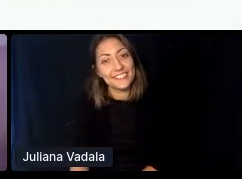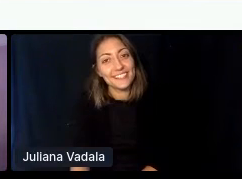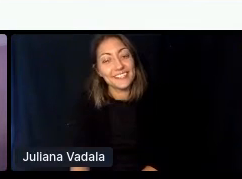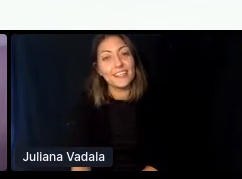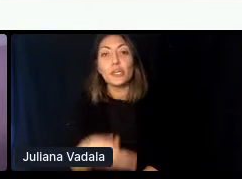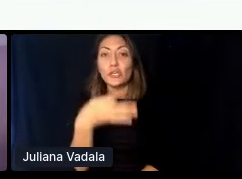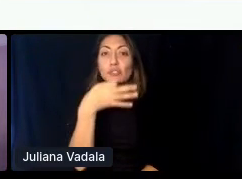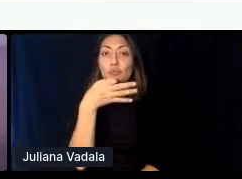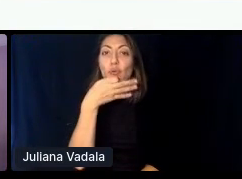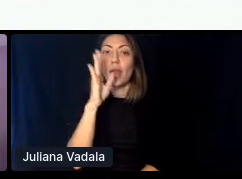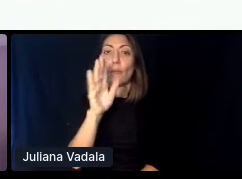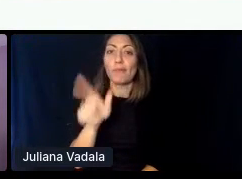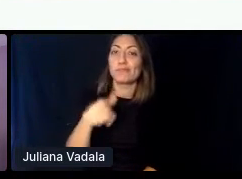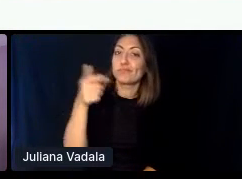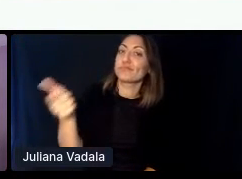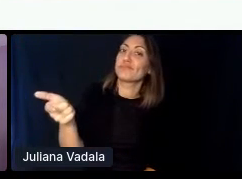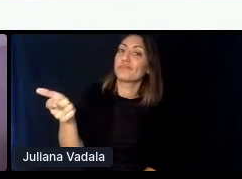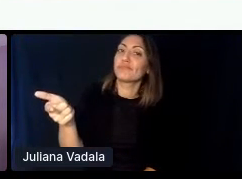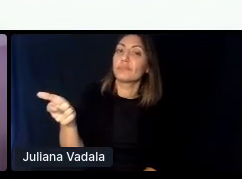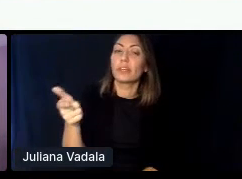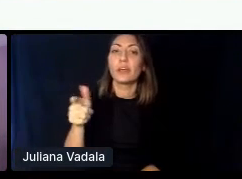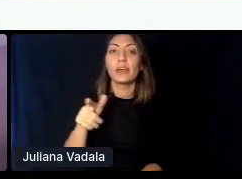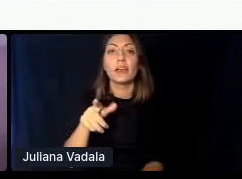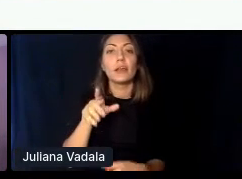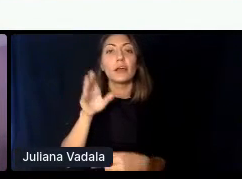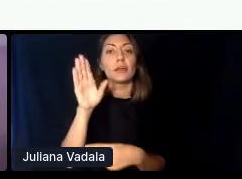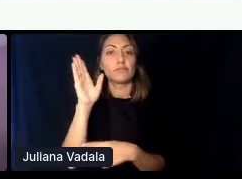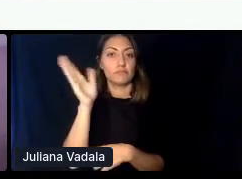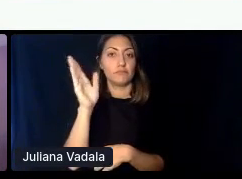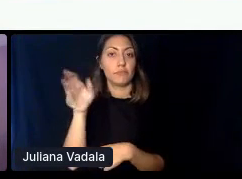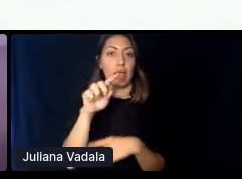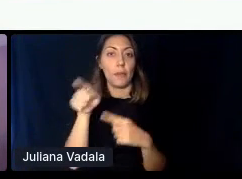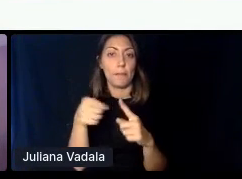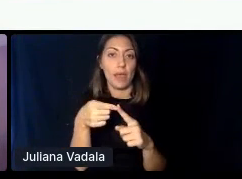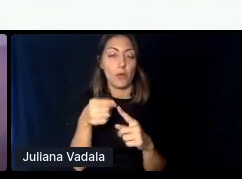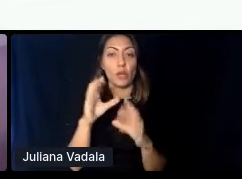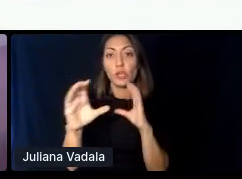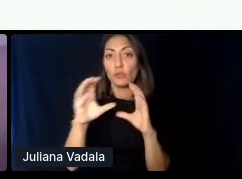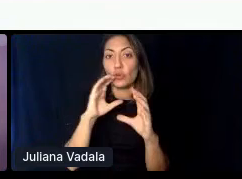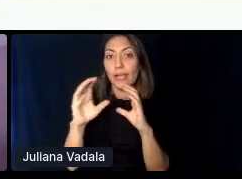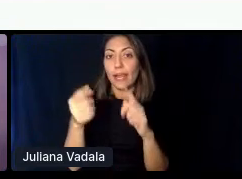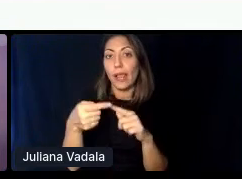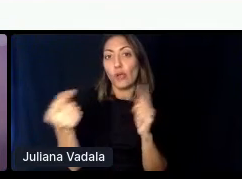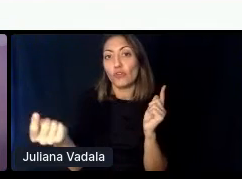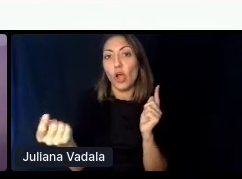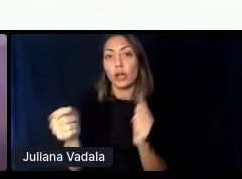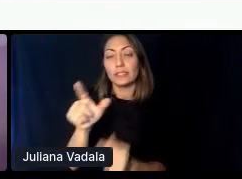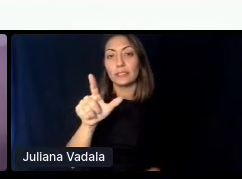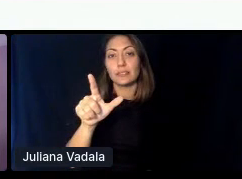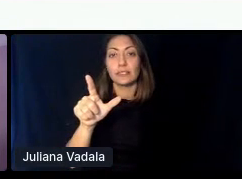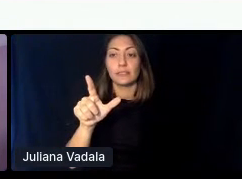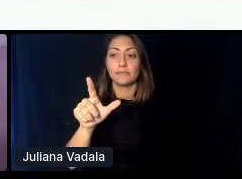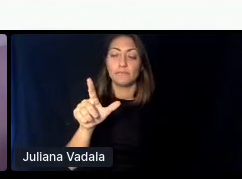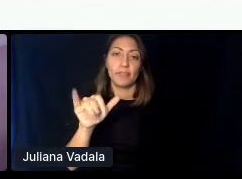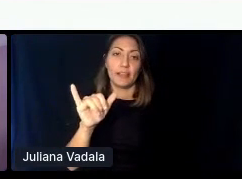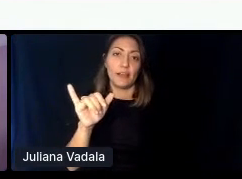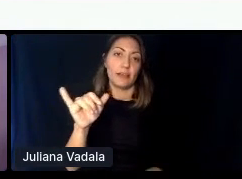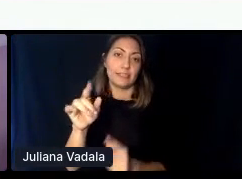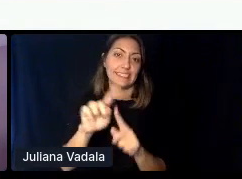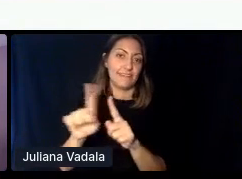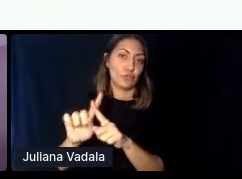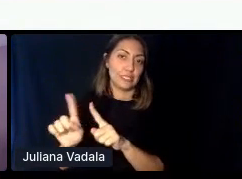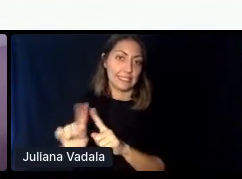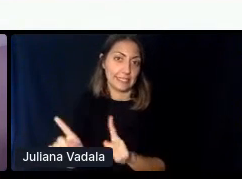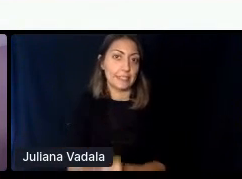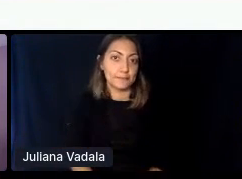of differences. It starts in like 2 or 3 minutes if you want to go grab a quick drink, and then come right